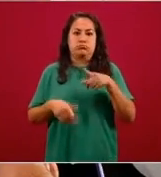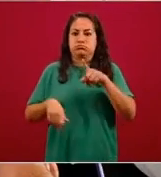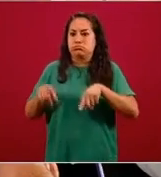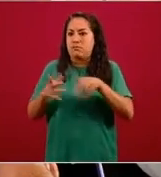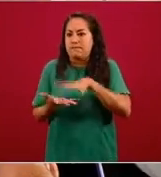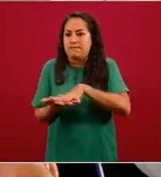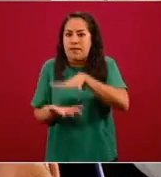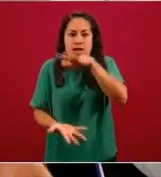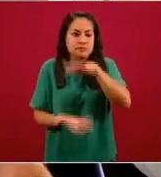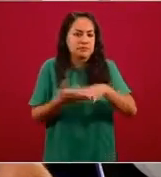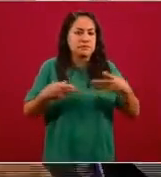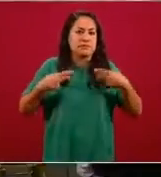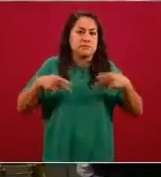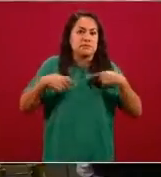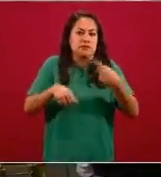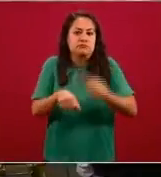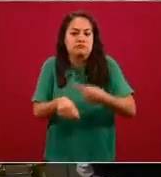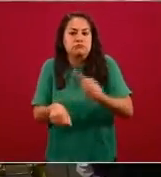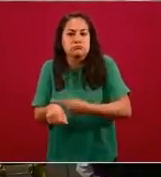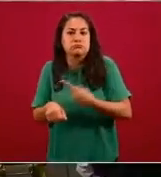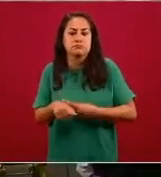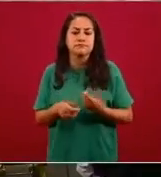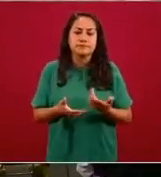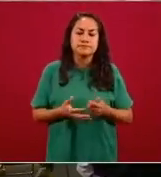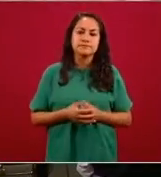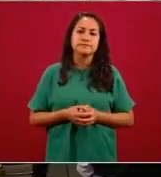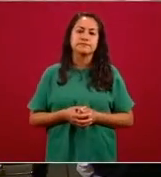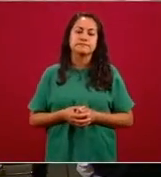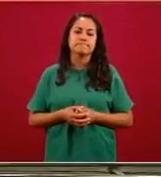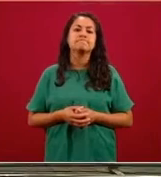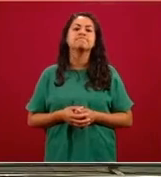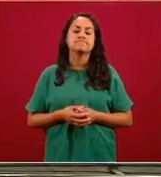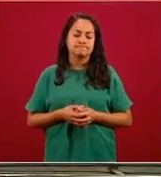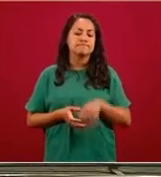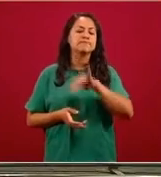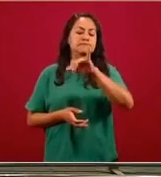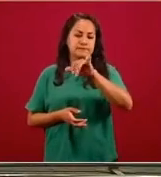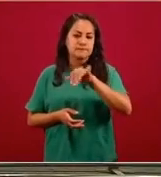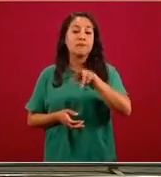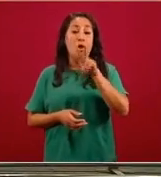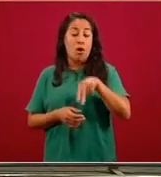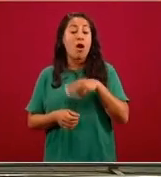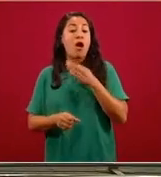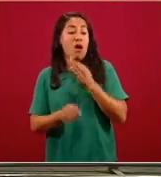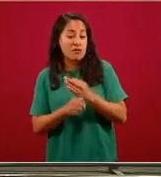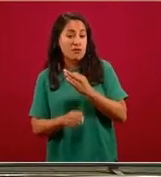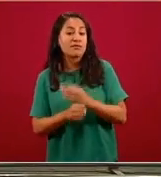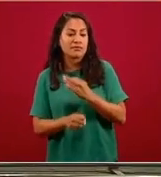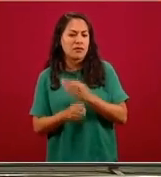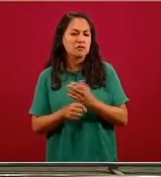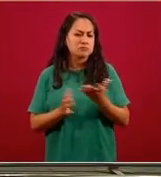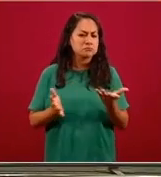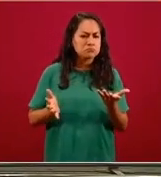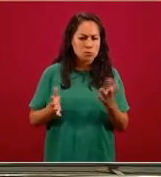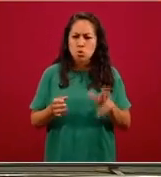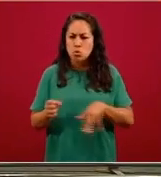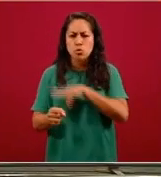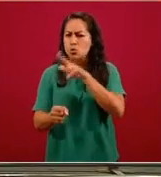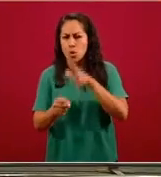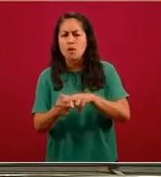the statistics are showing there's a higher number of cases here. Yes, that's the scenario that we